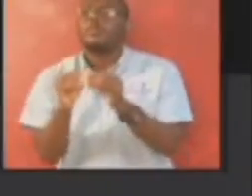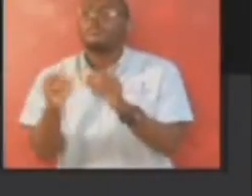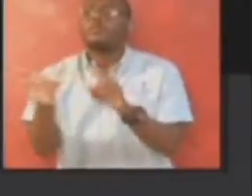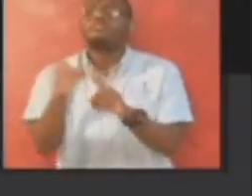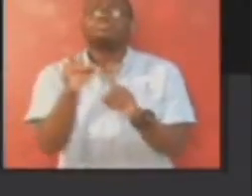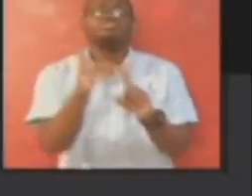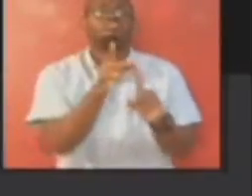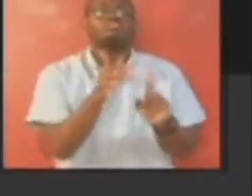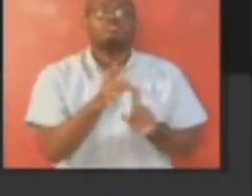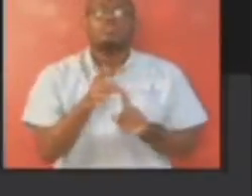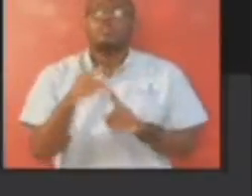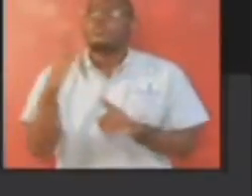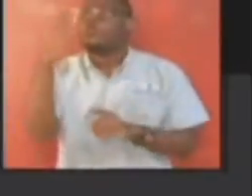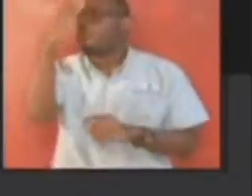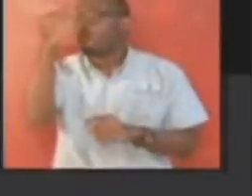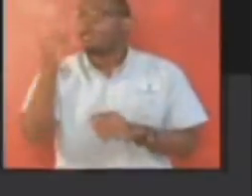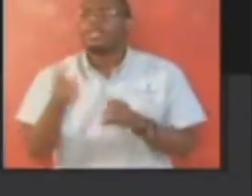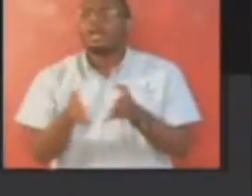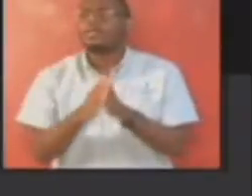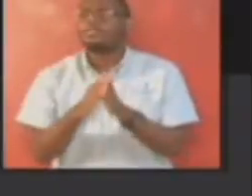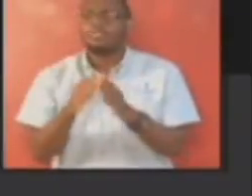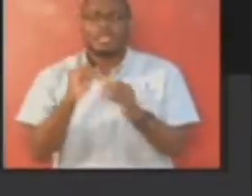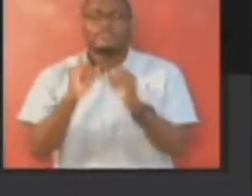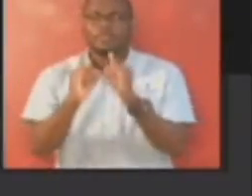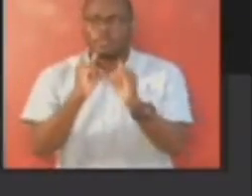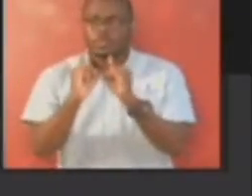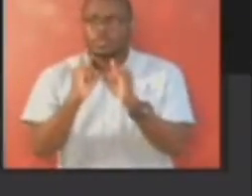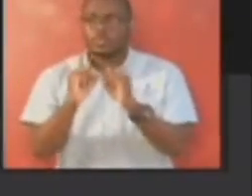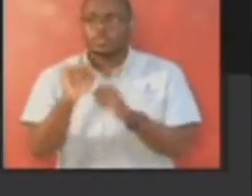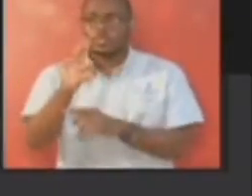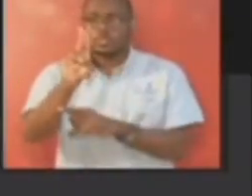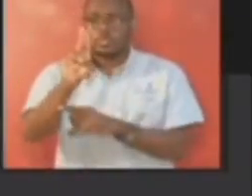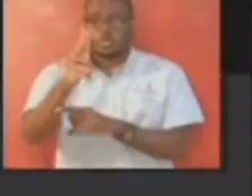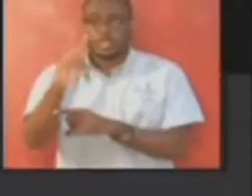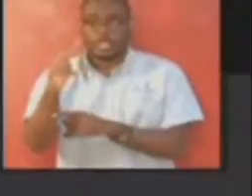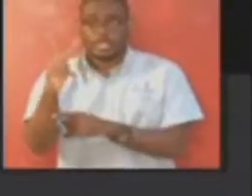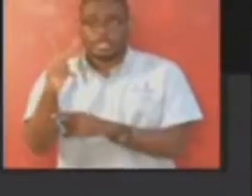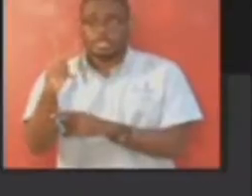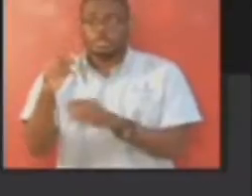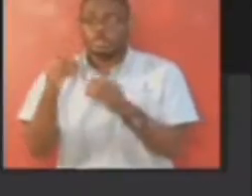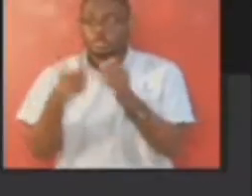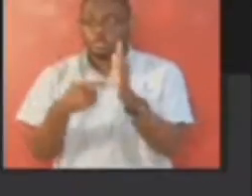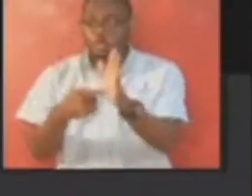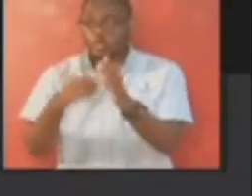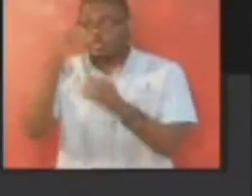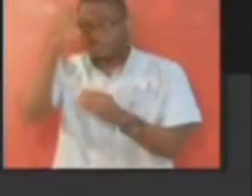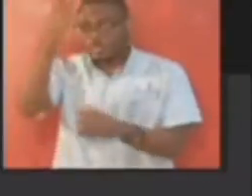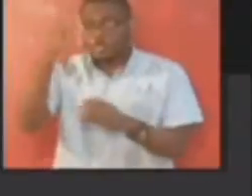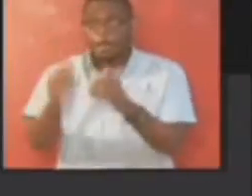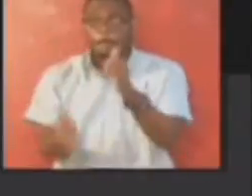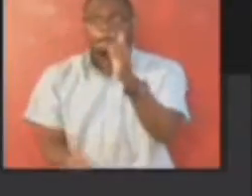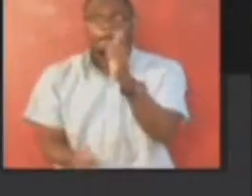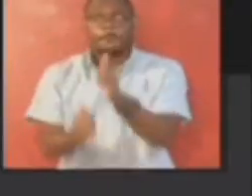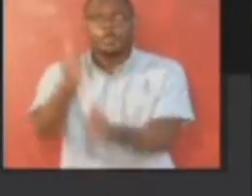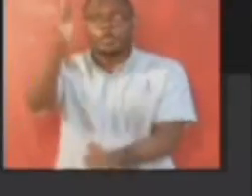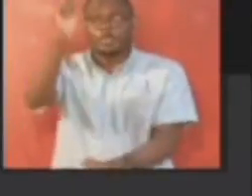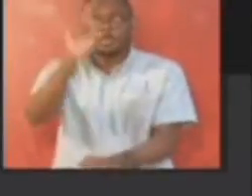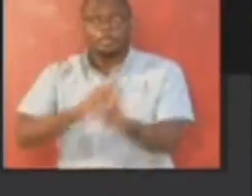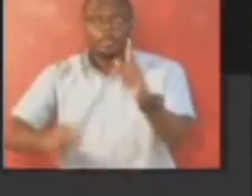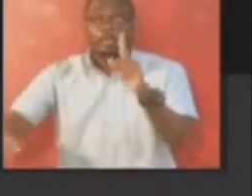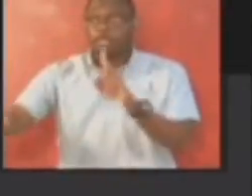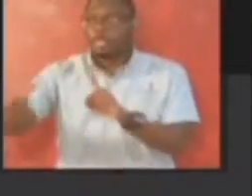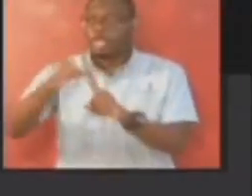I was looking at an interview out of the UK, and they were presenting information that the vast majority of their cases are coming from